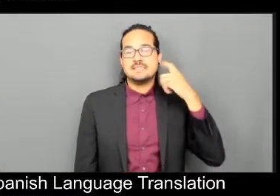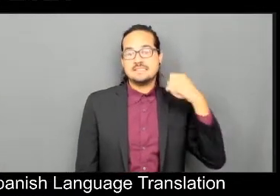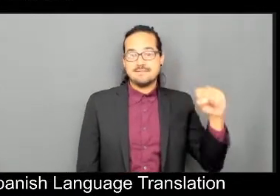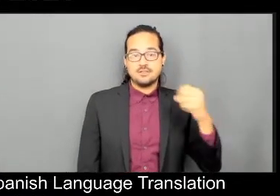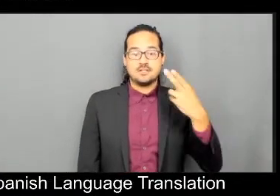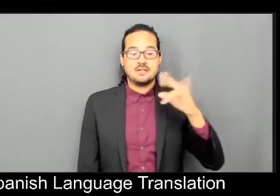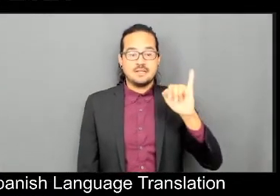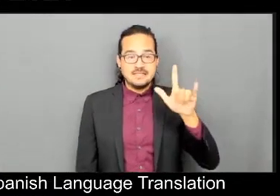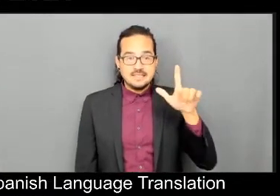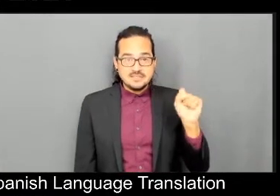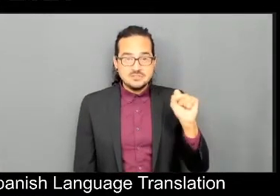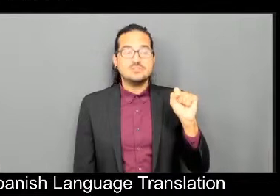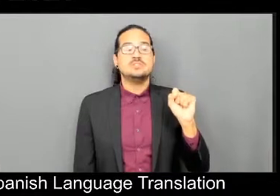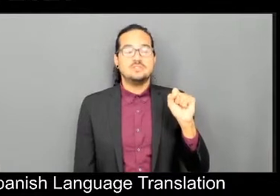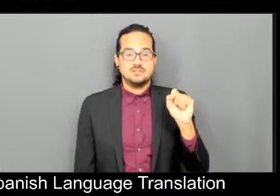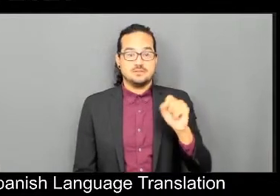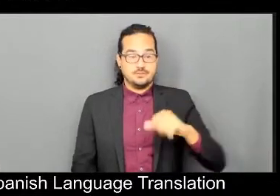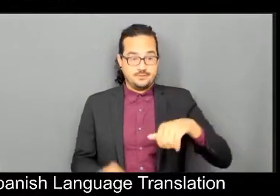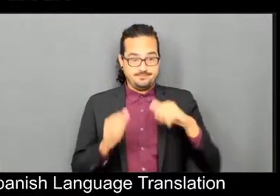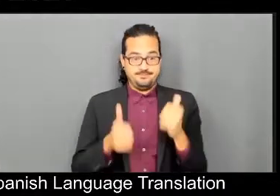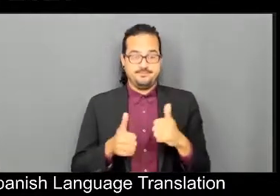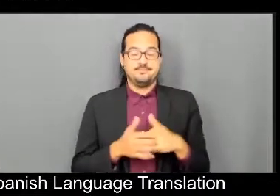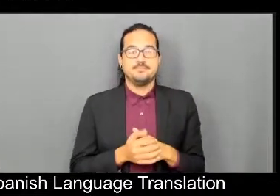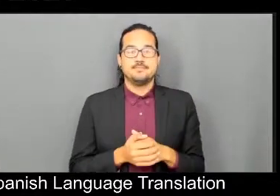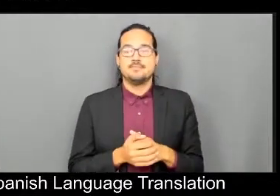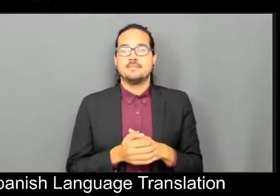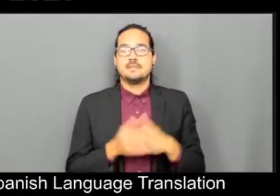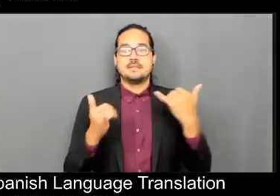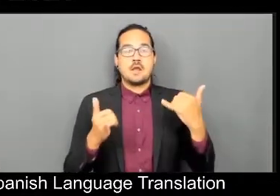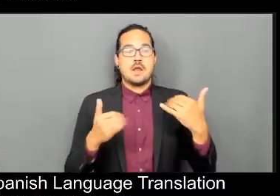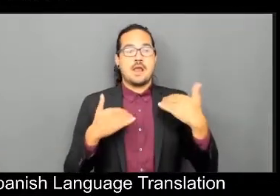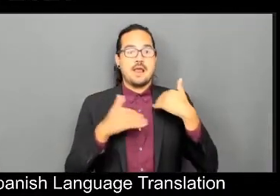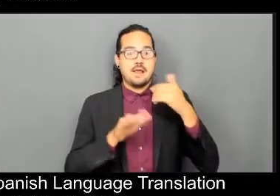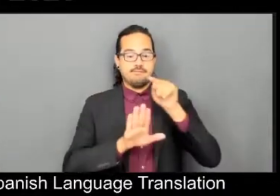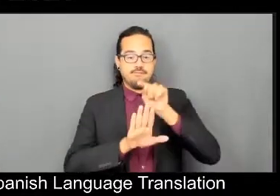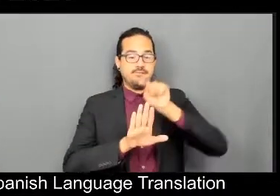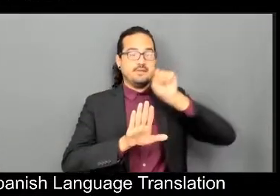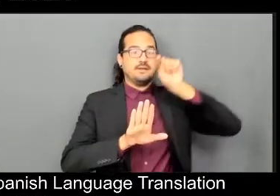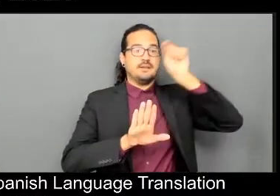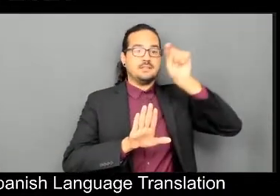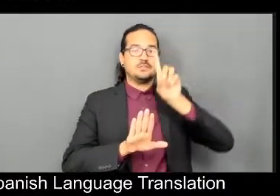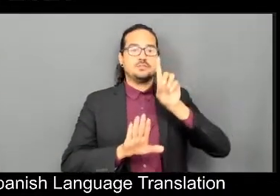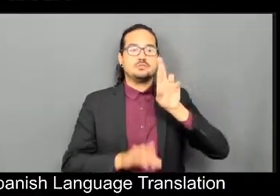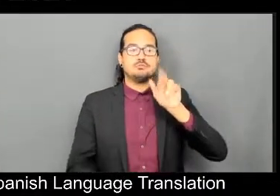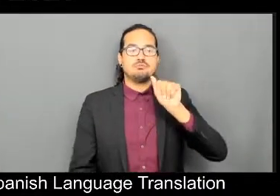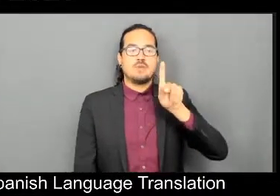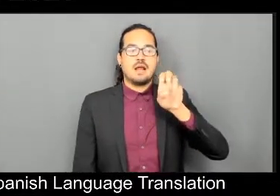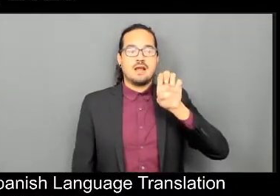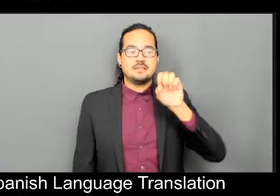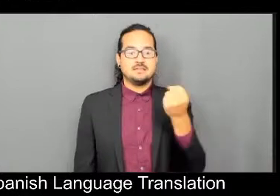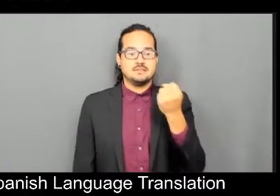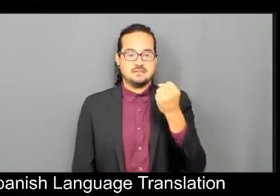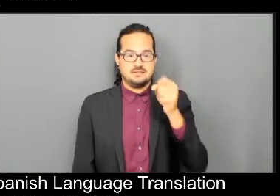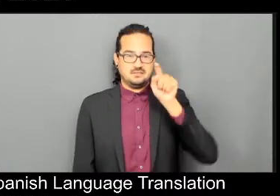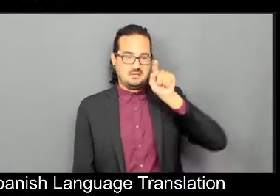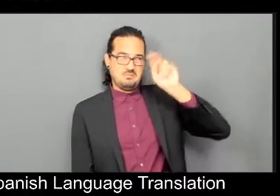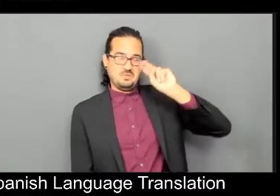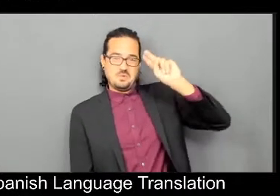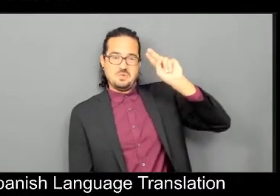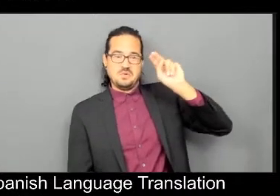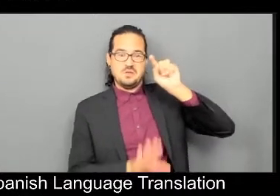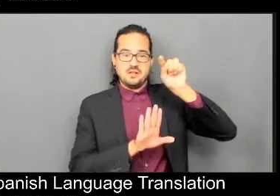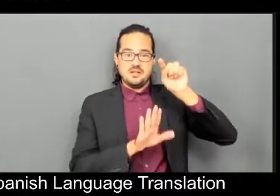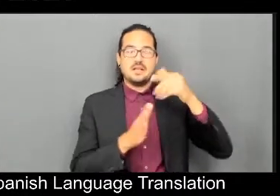Okay, we have Drake's, and moving up a little bit further as we get towards the Inverness and the communities up in this